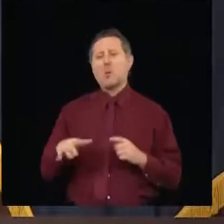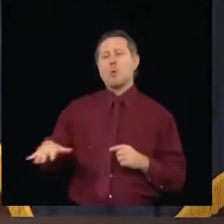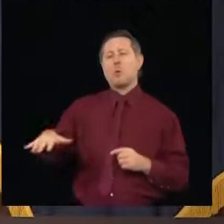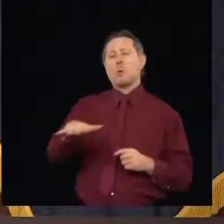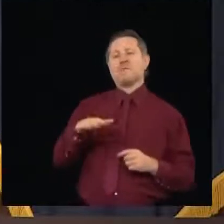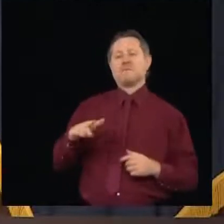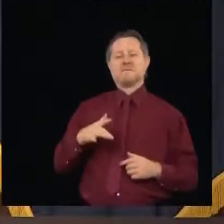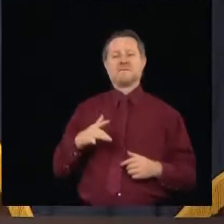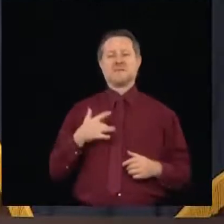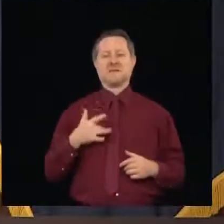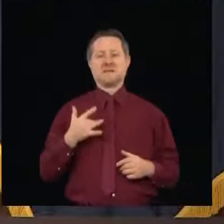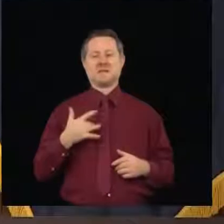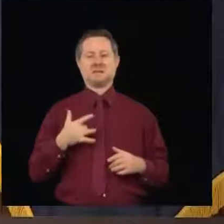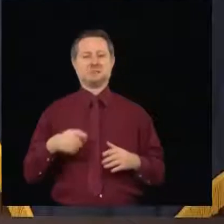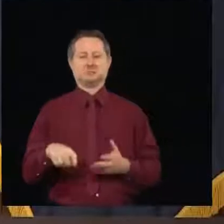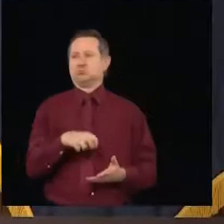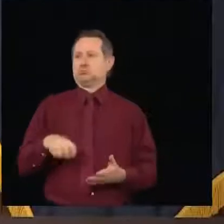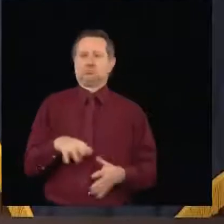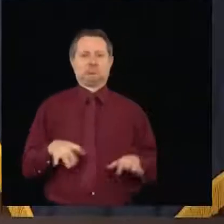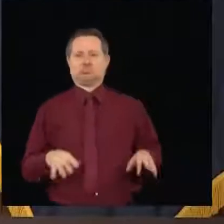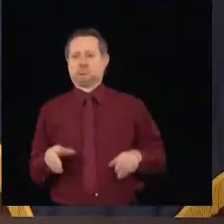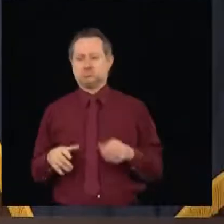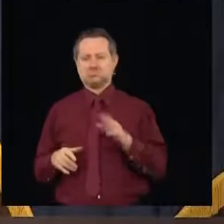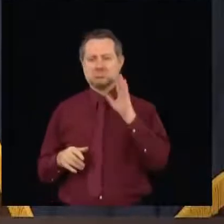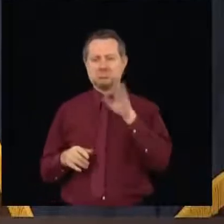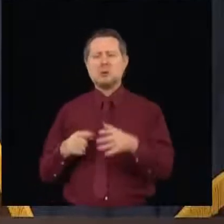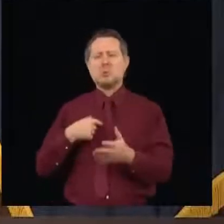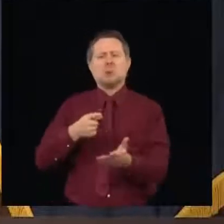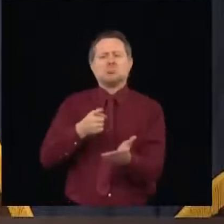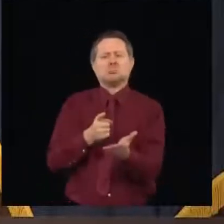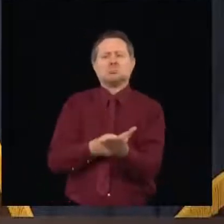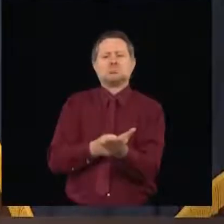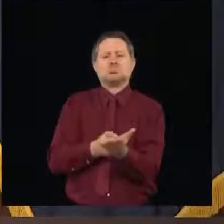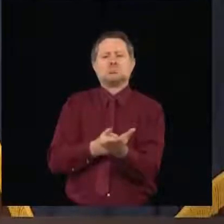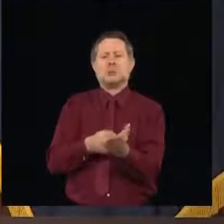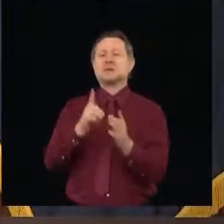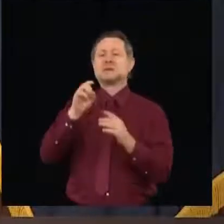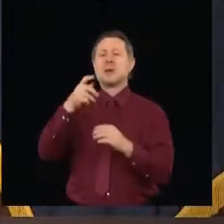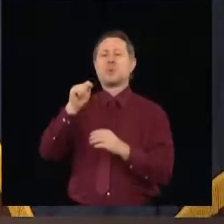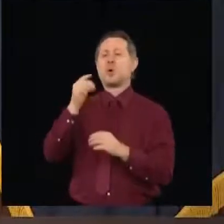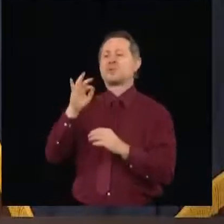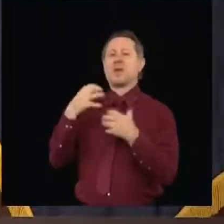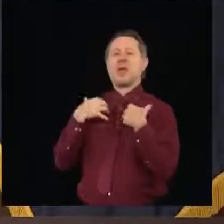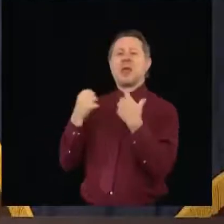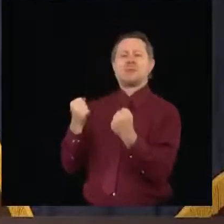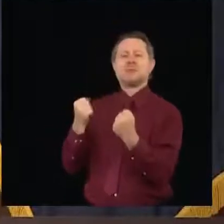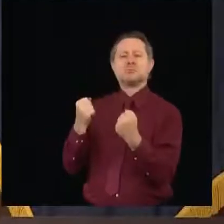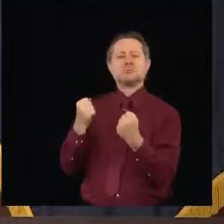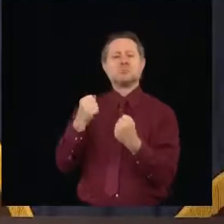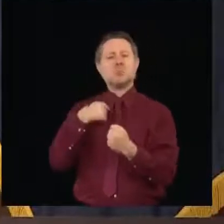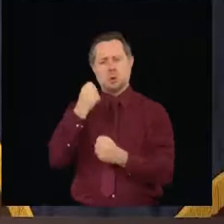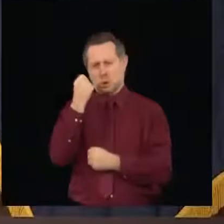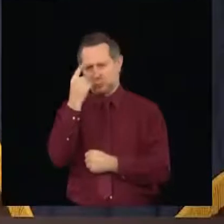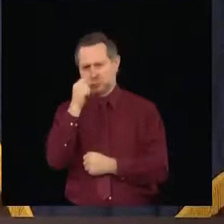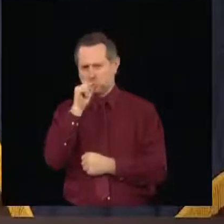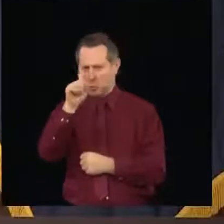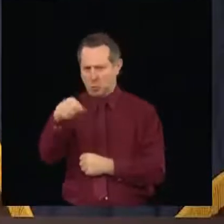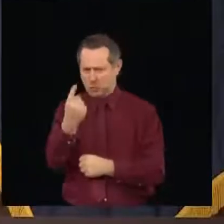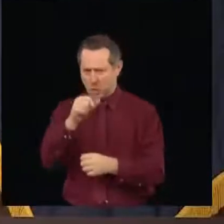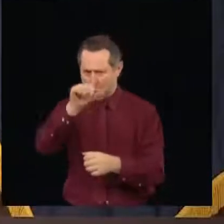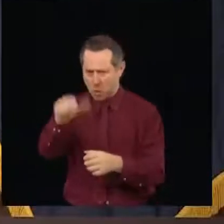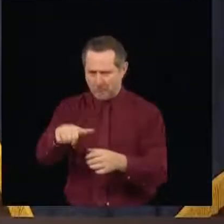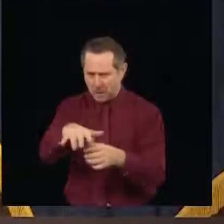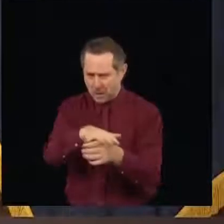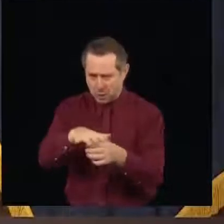person. We're talking to them with the Department of Health. I understand the issue. It's not just the Capital District region. To the extent